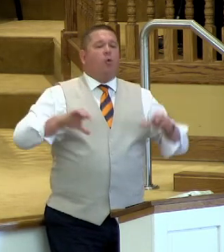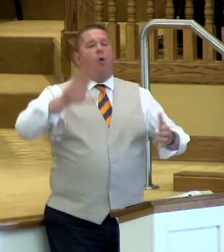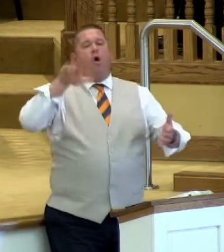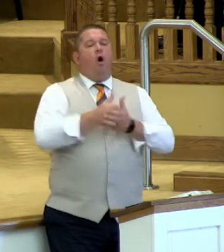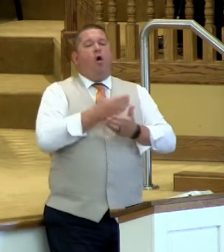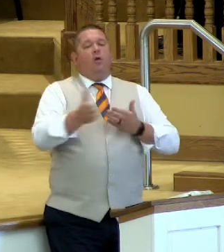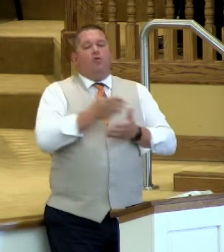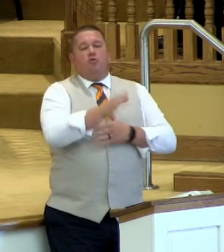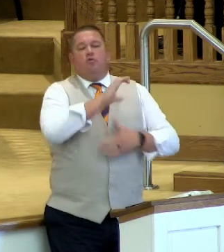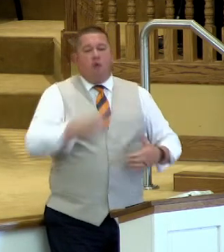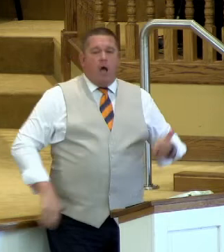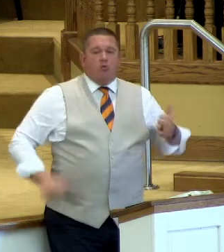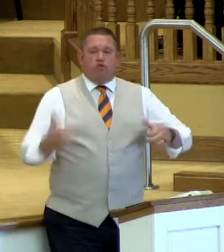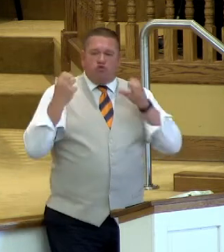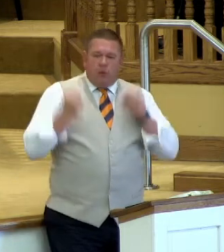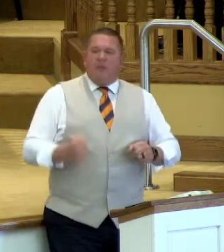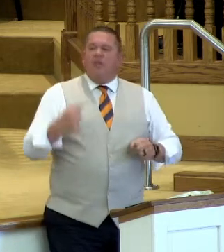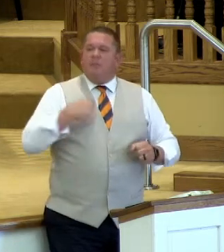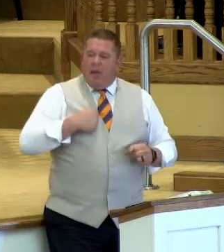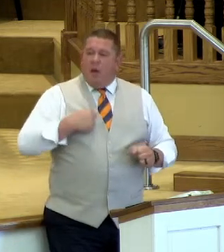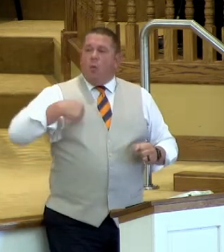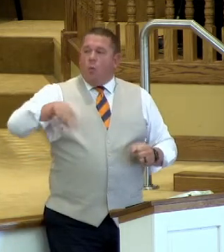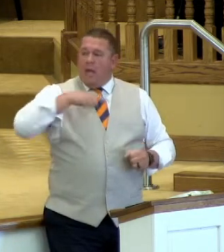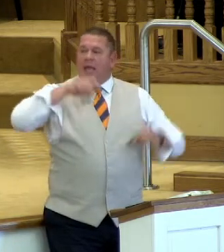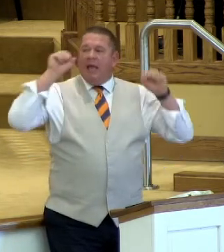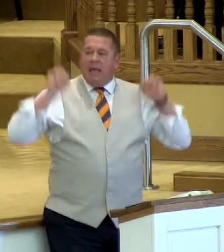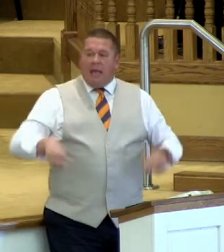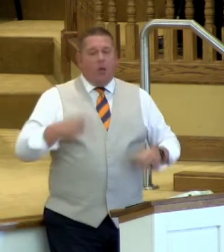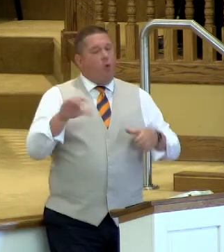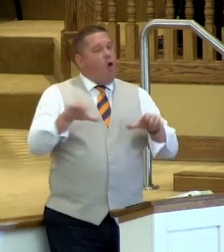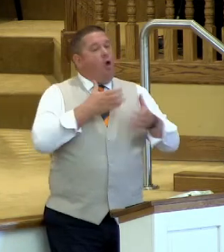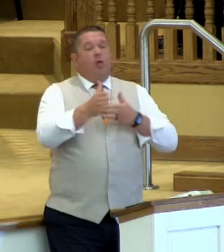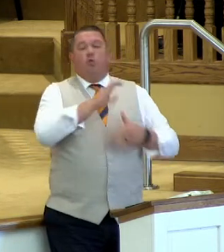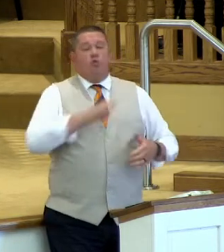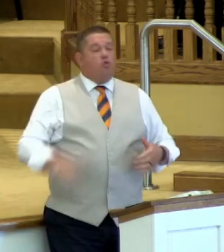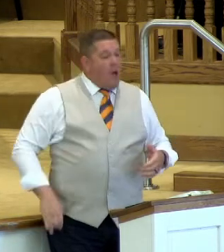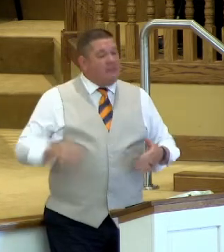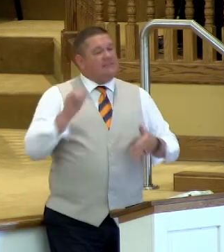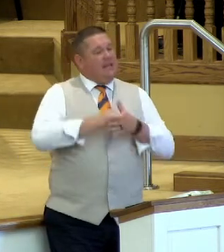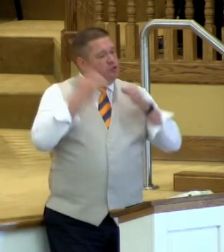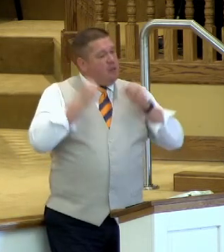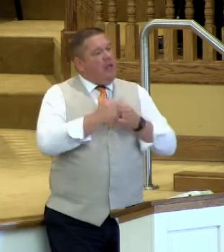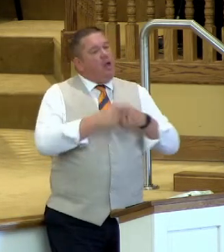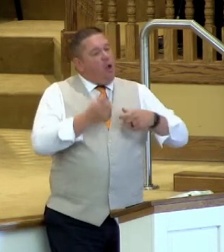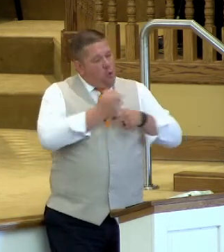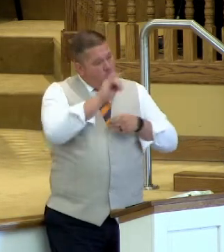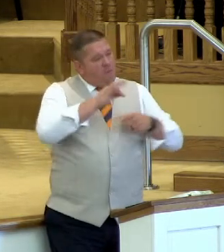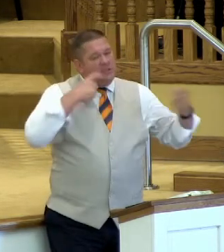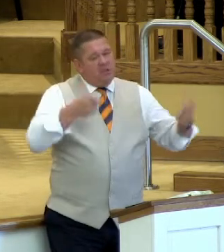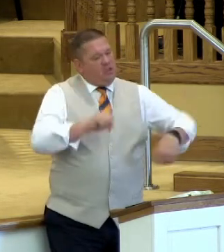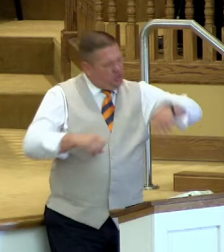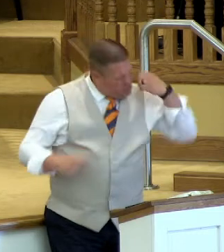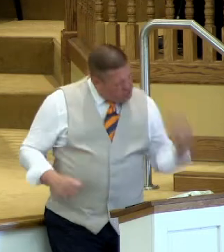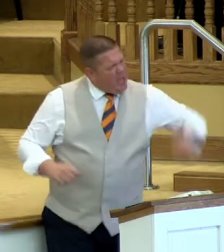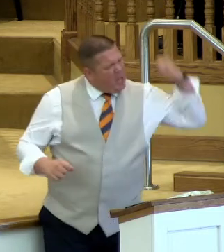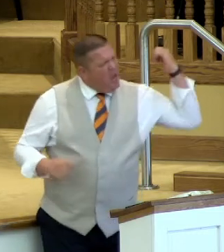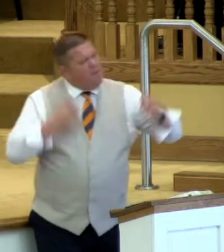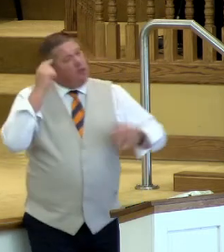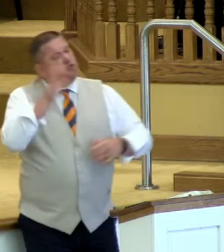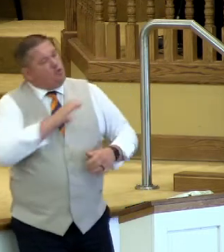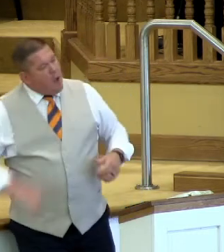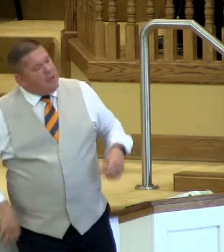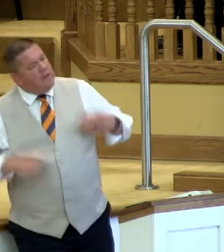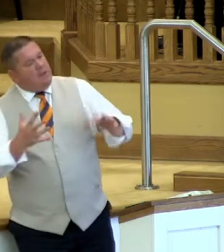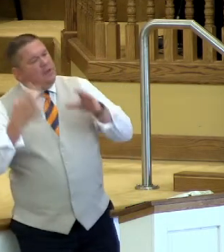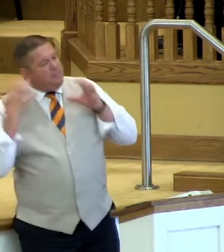do all things through Christ which strengtheneth me. We can do all things through Christ which strengtheneth me. That is the way to get rid of your sin. You can shake it off because Christ